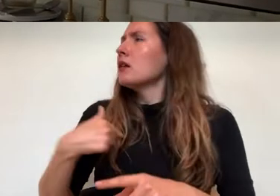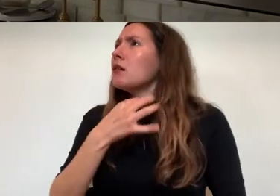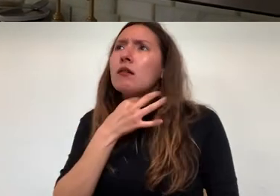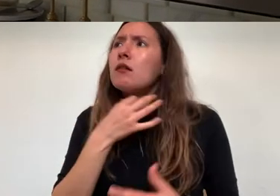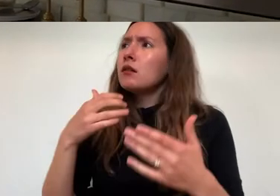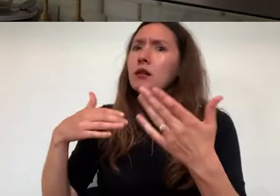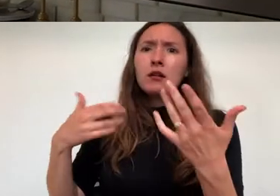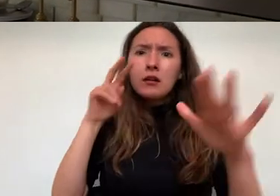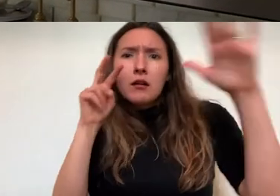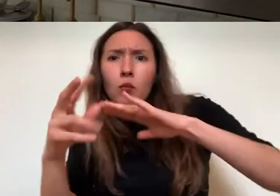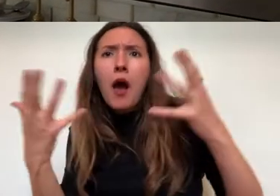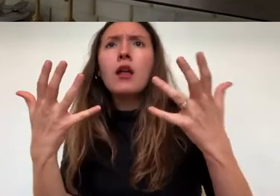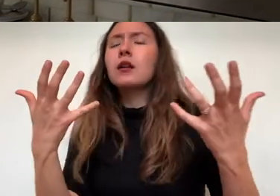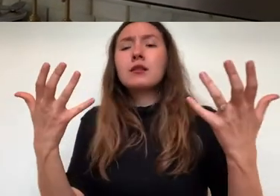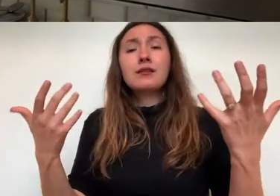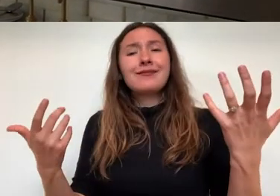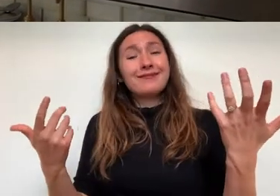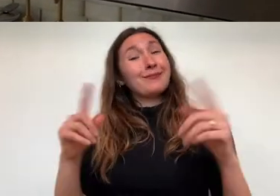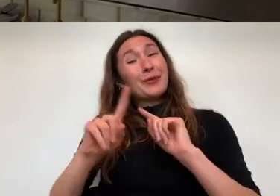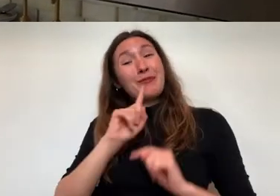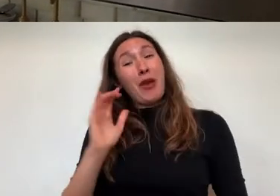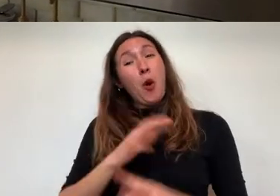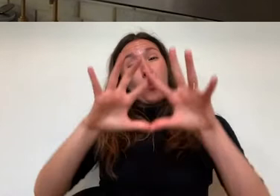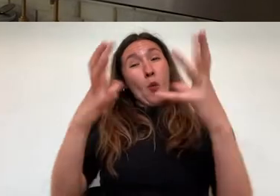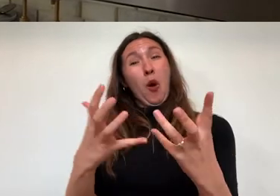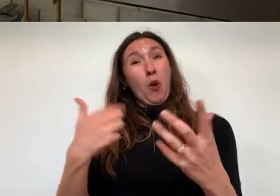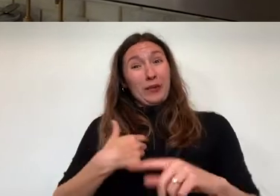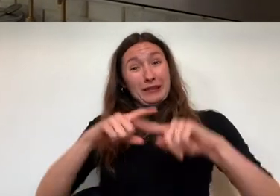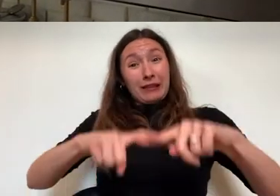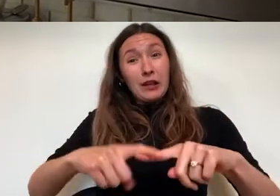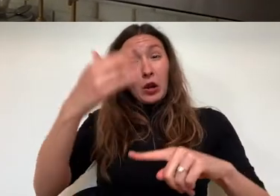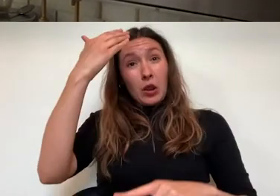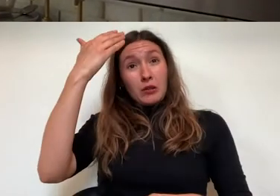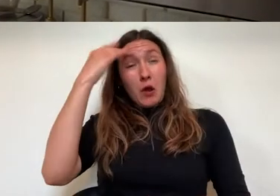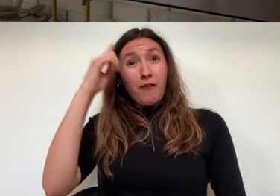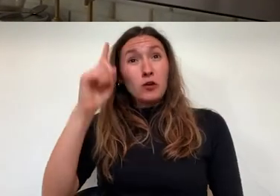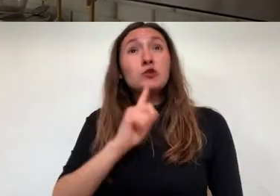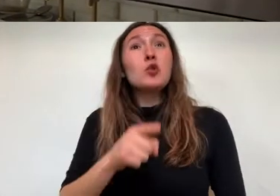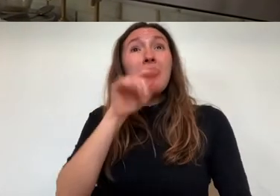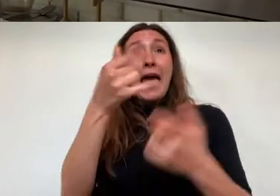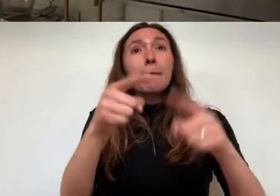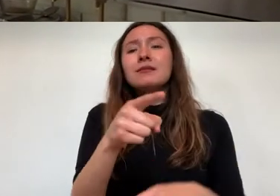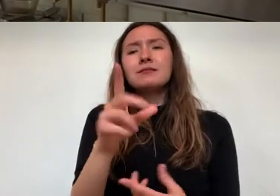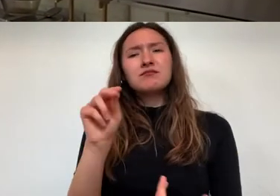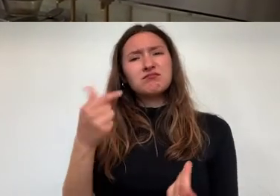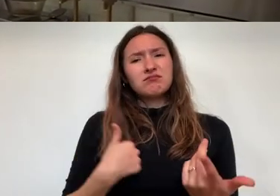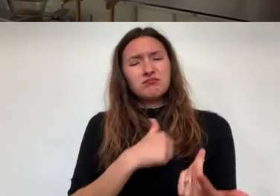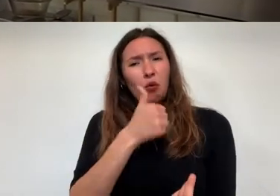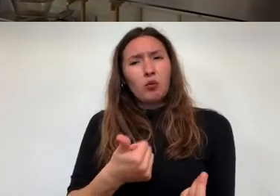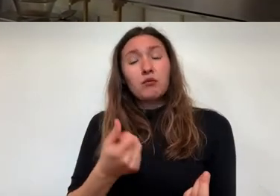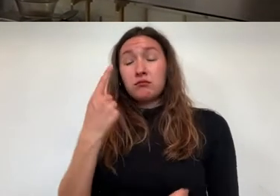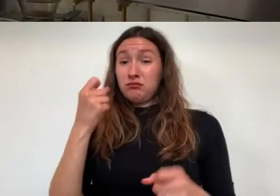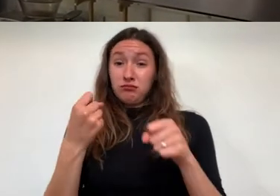what's the end date and all of those things, but we have to kind of settle for crossword puzzles and TikTok, which I have